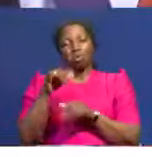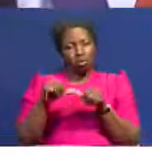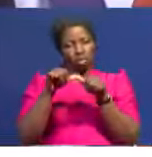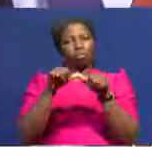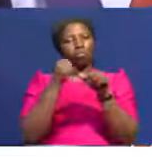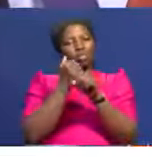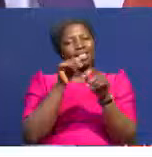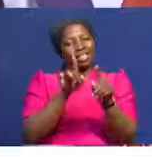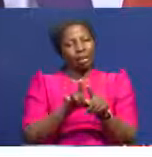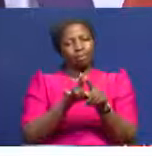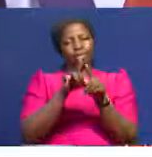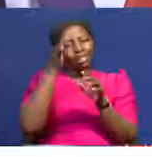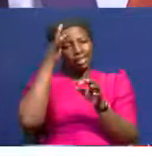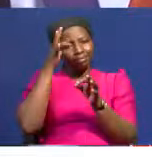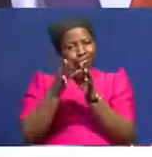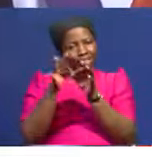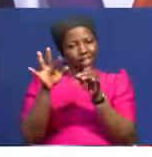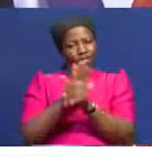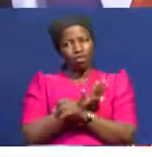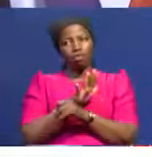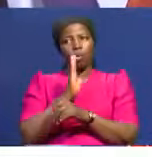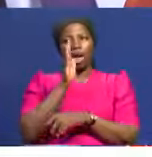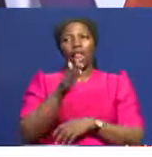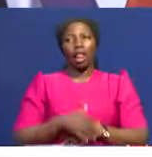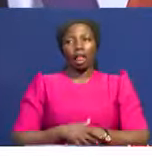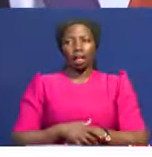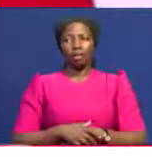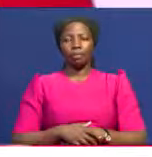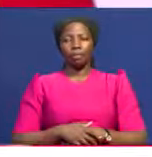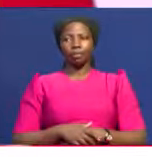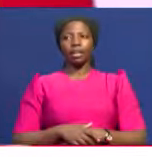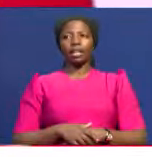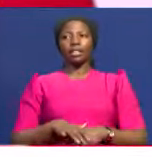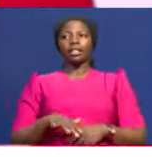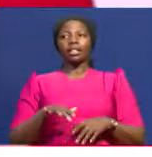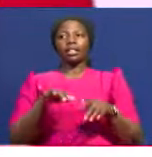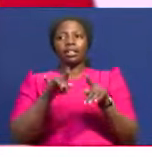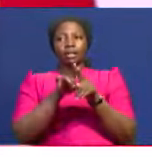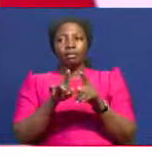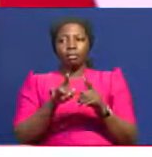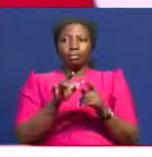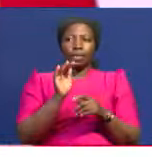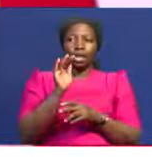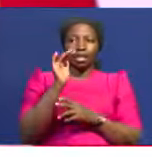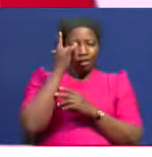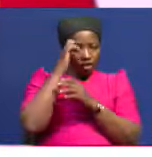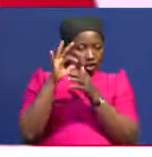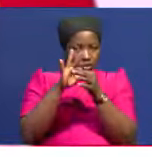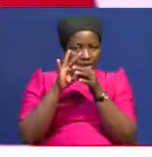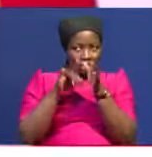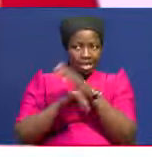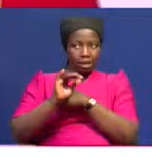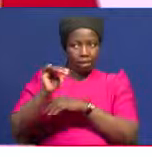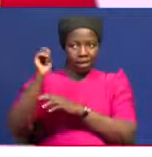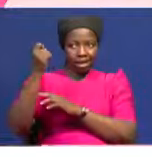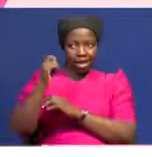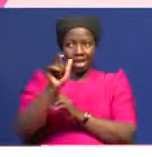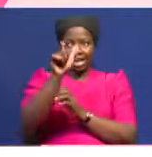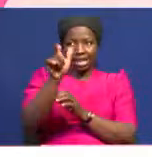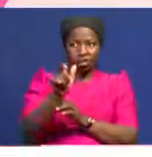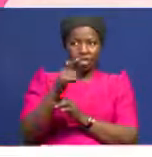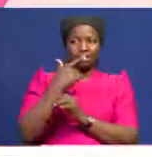kwake. The country's second in command sustained his call for unity of the Mount Kenya region, cautioning that it should not be